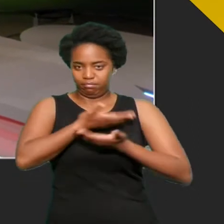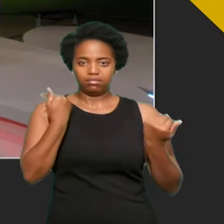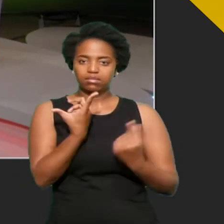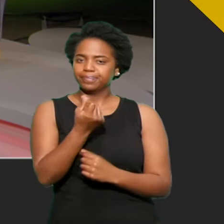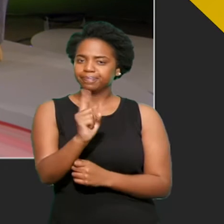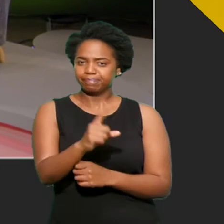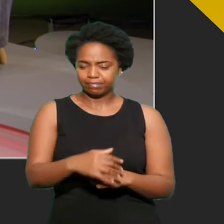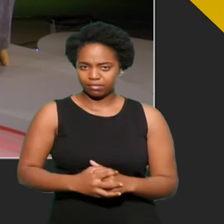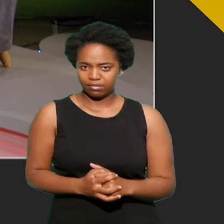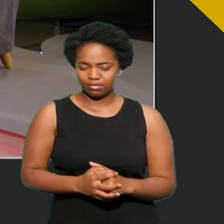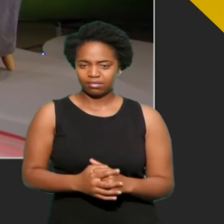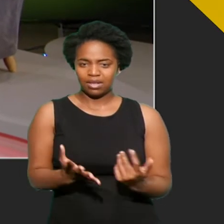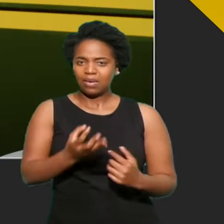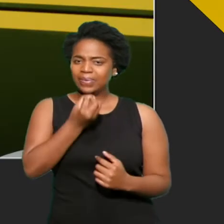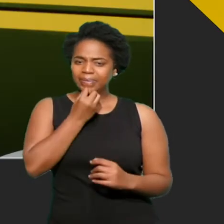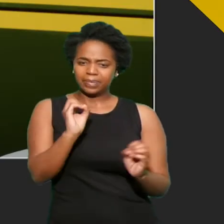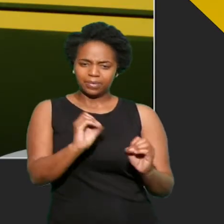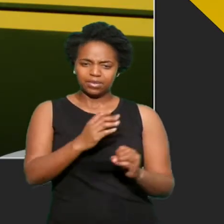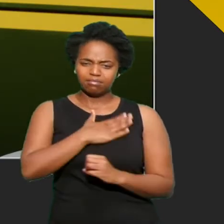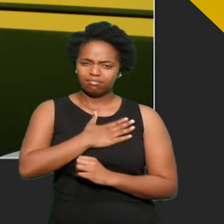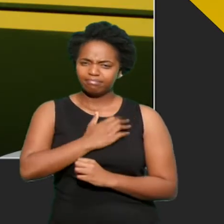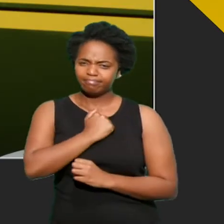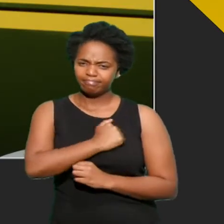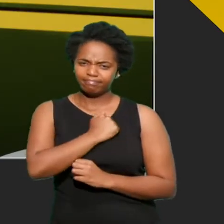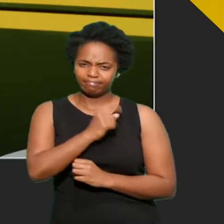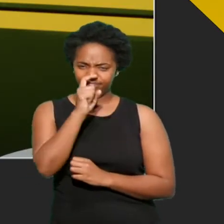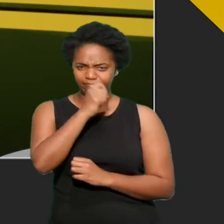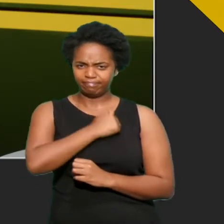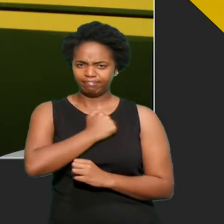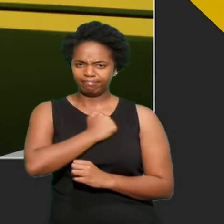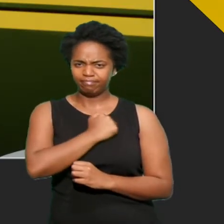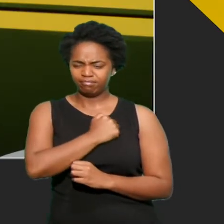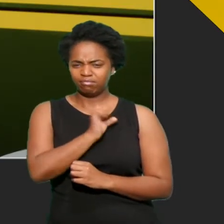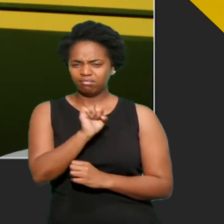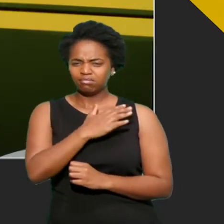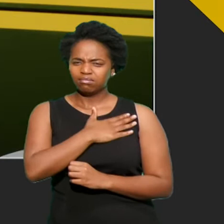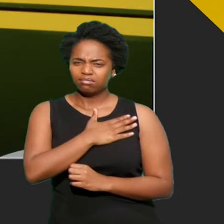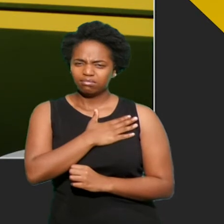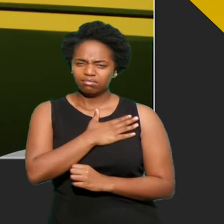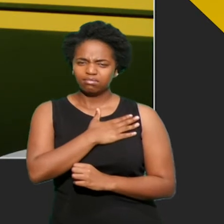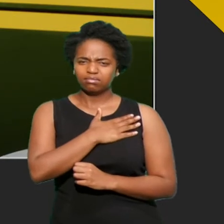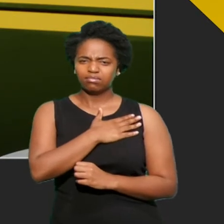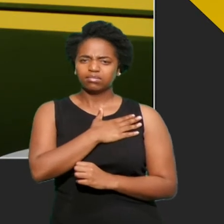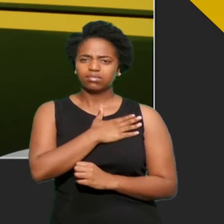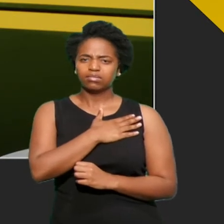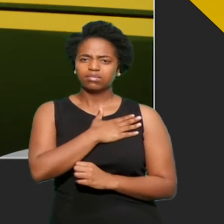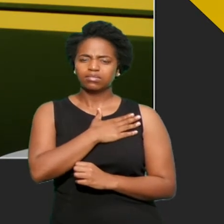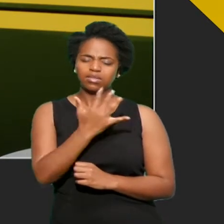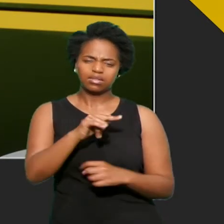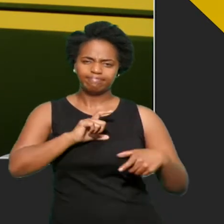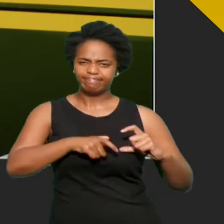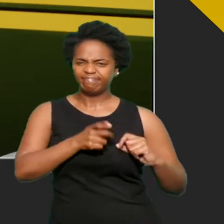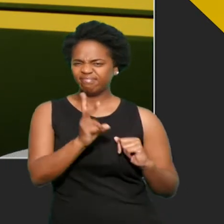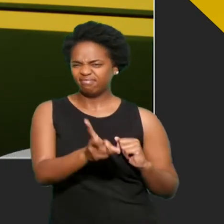right. Siswami siyaxolisa ngiyezwa nakhona futhi ngathi uyakhala siyaxolisa ukuthi nje ukuthi sivula amanxeba